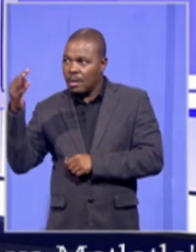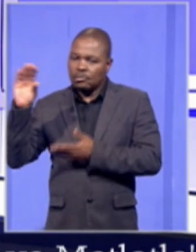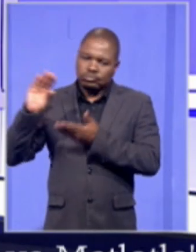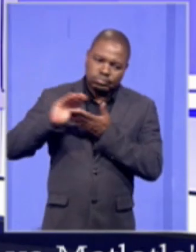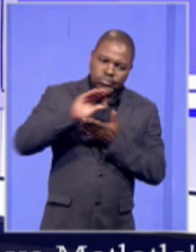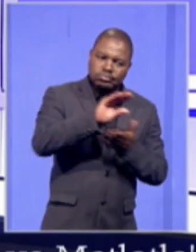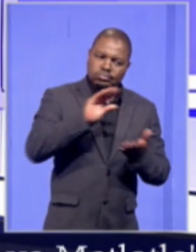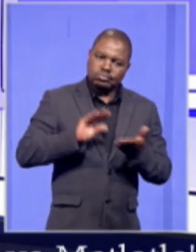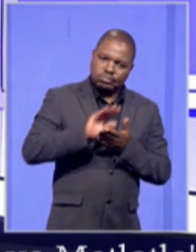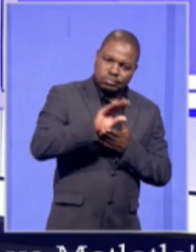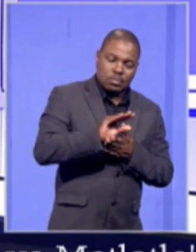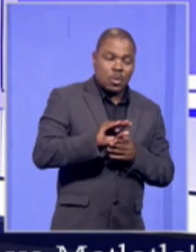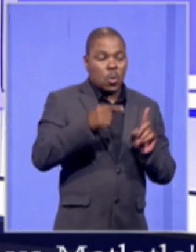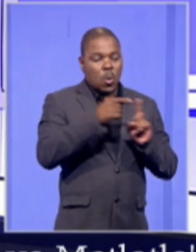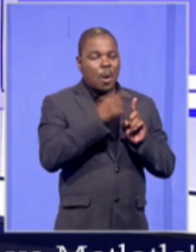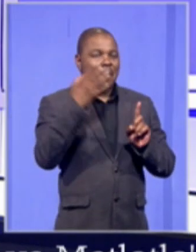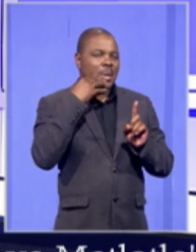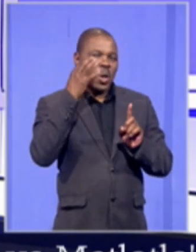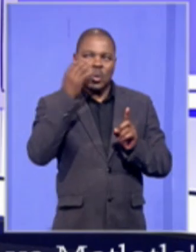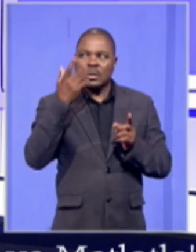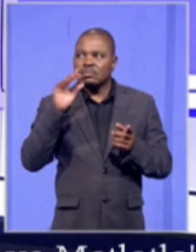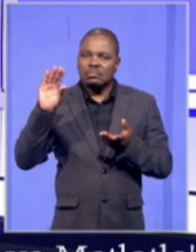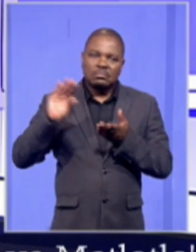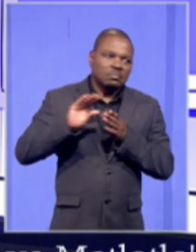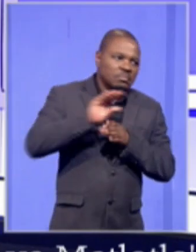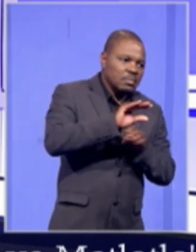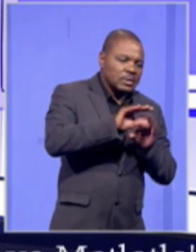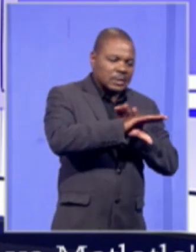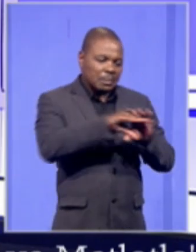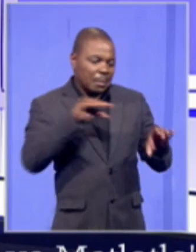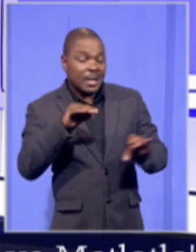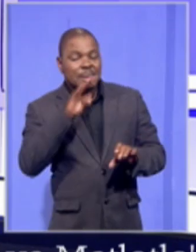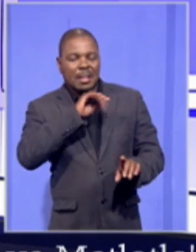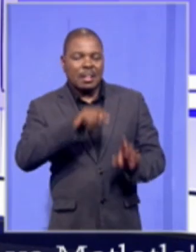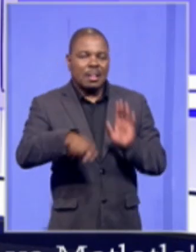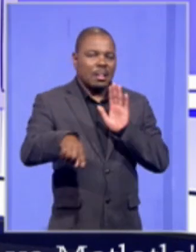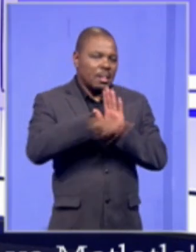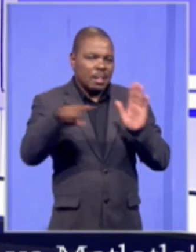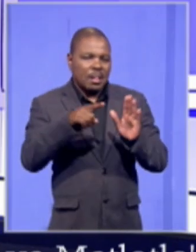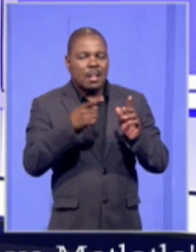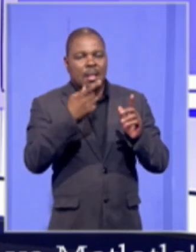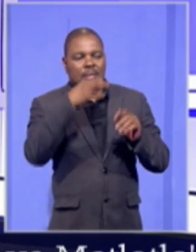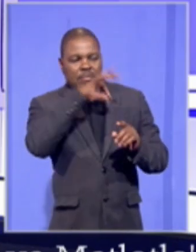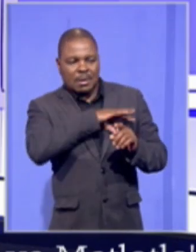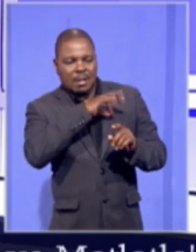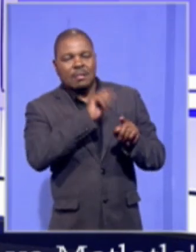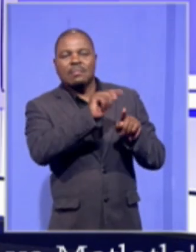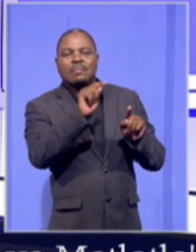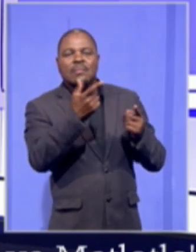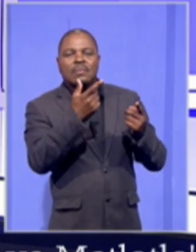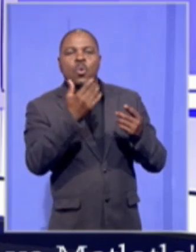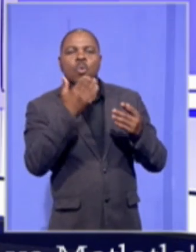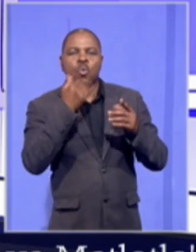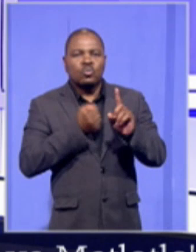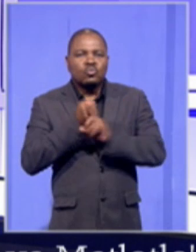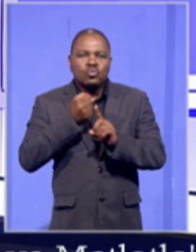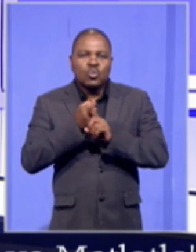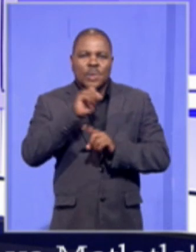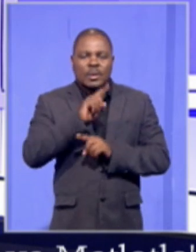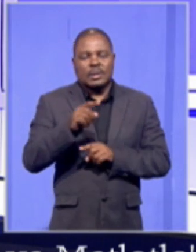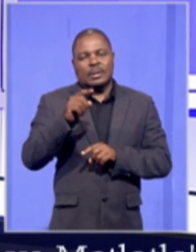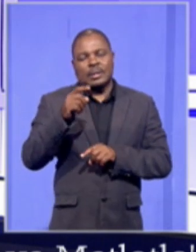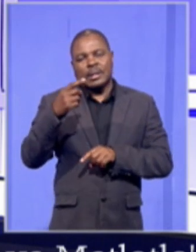thušo yeo ya mašeleng ya meriana yeo go ya go ama megolo le mašeleng a taolo go lebeletšwe bašomi bao ba lwantšhanago le leuba la HIV